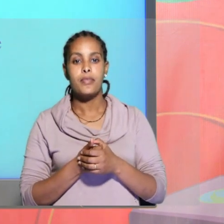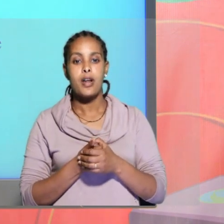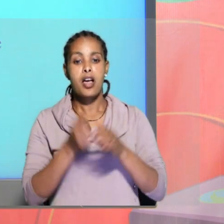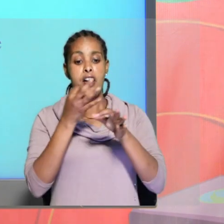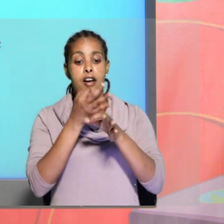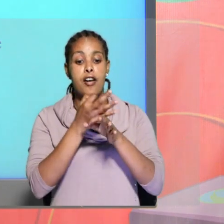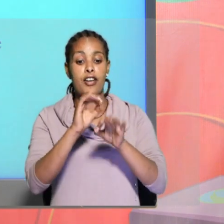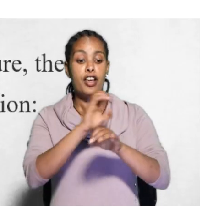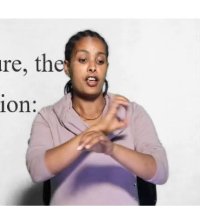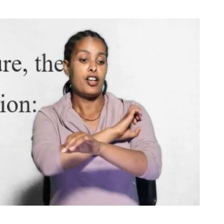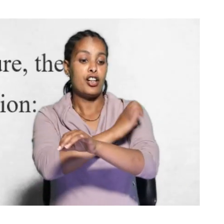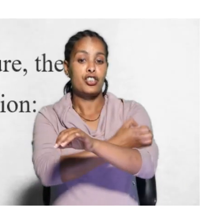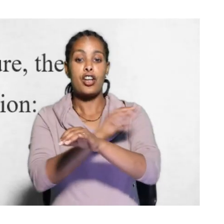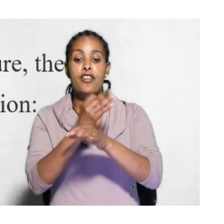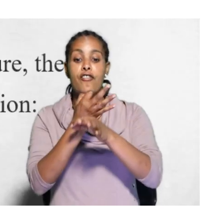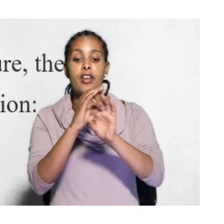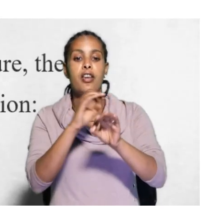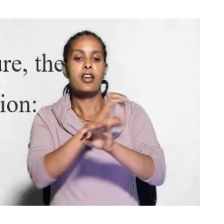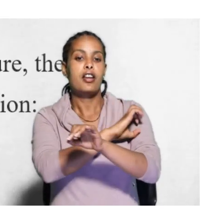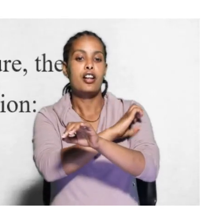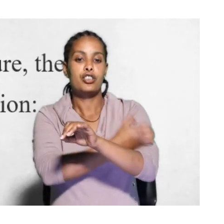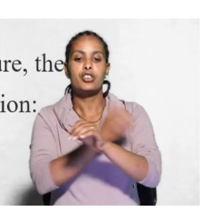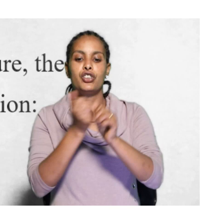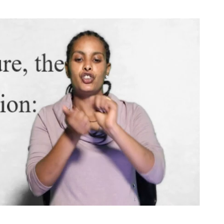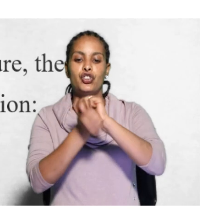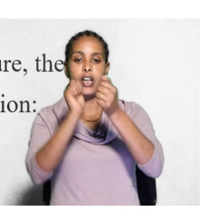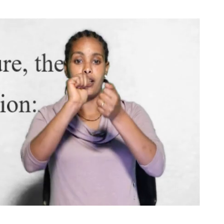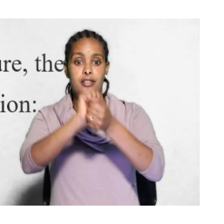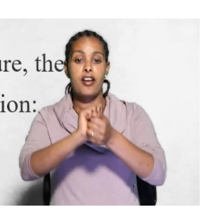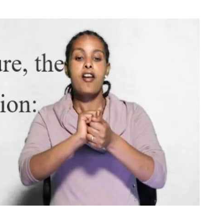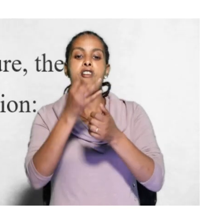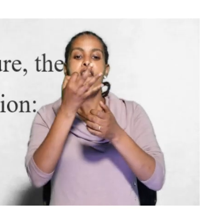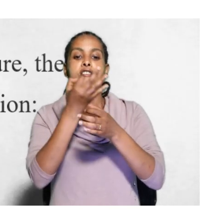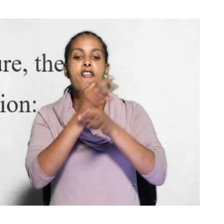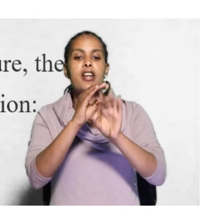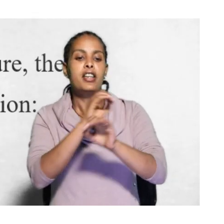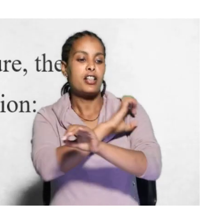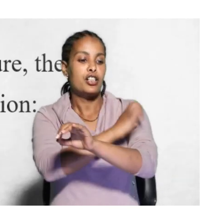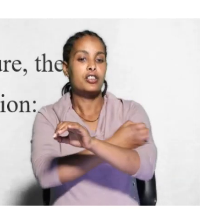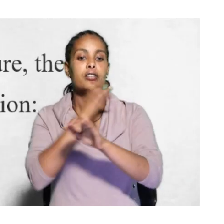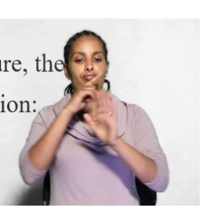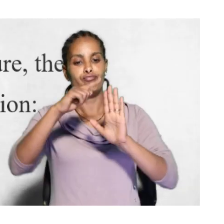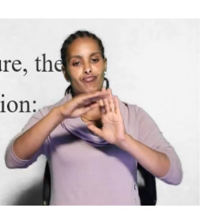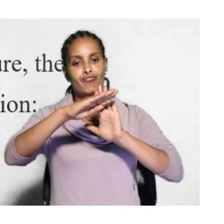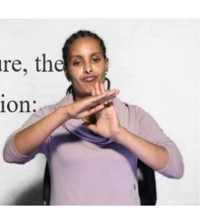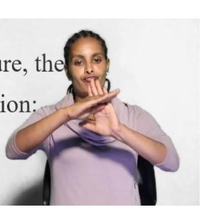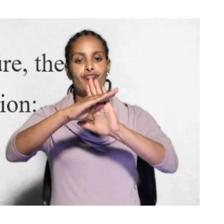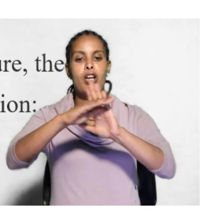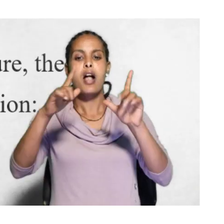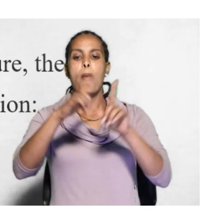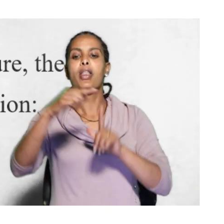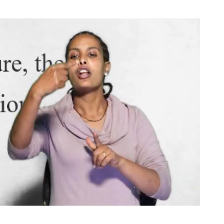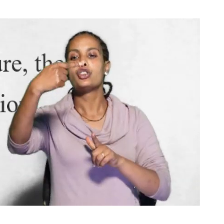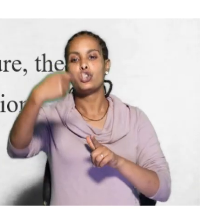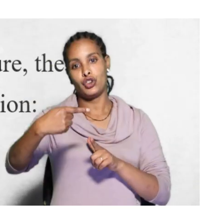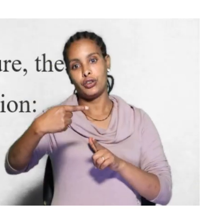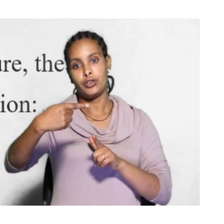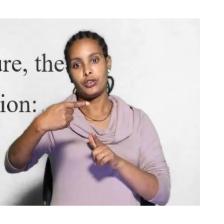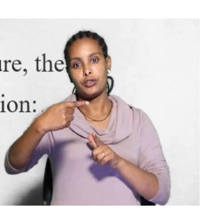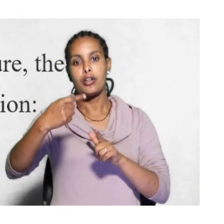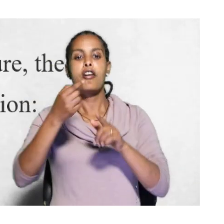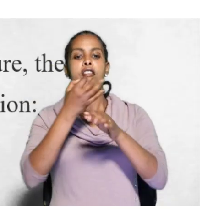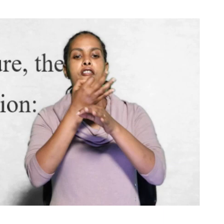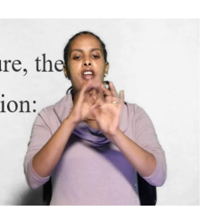Free energy and free energy changes. Free energy denoted by the symbol G, capital G, and free